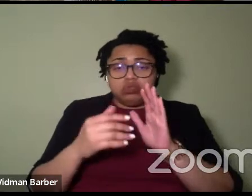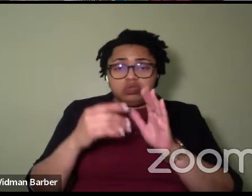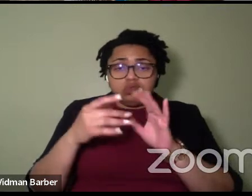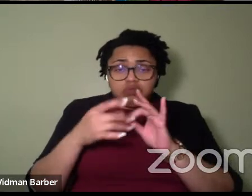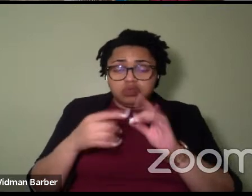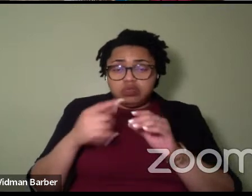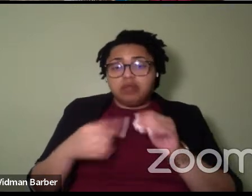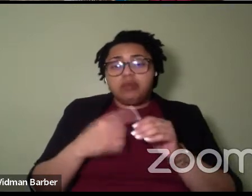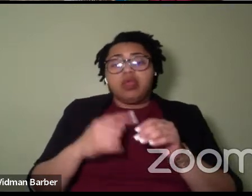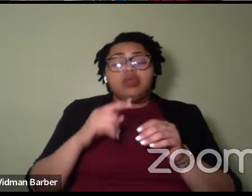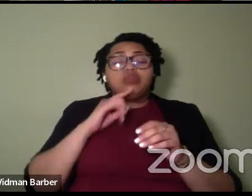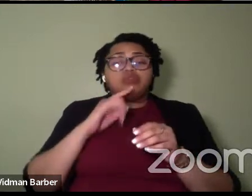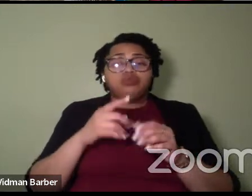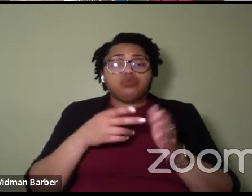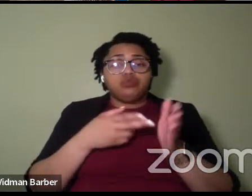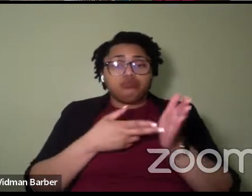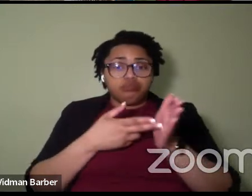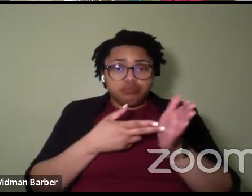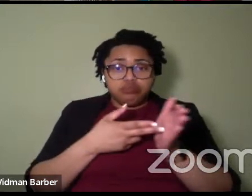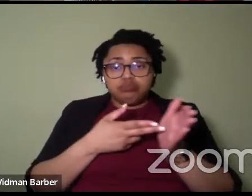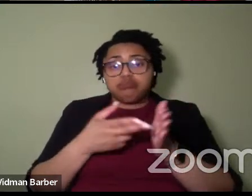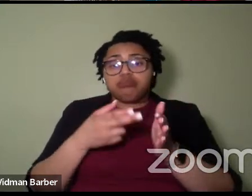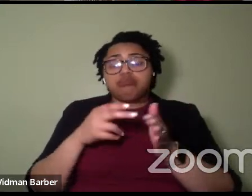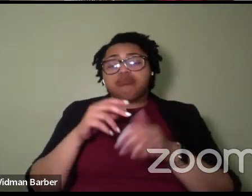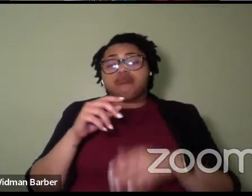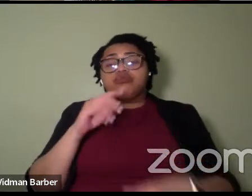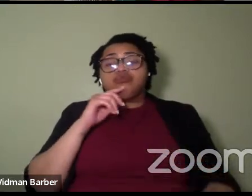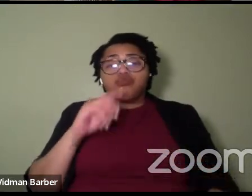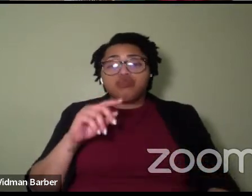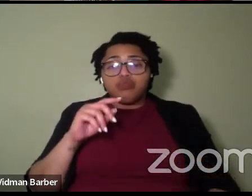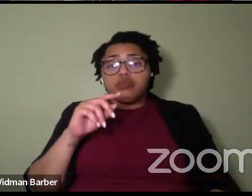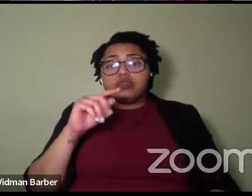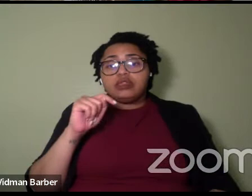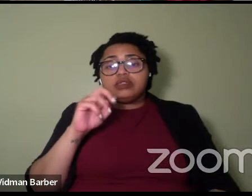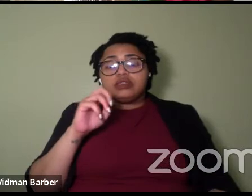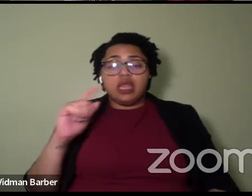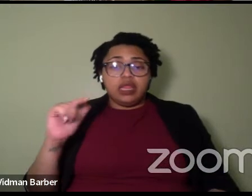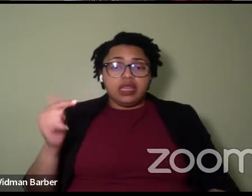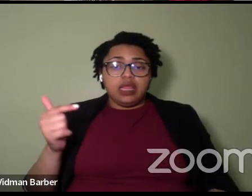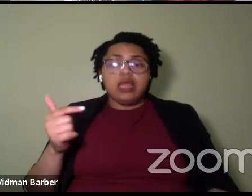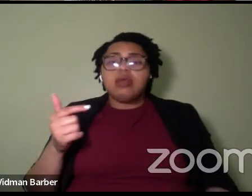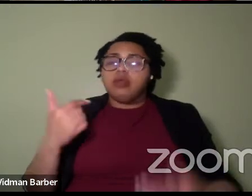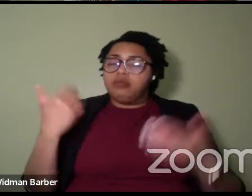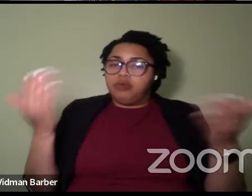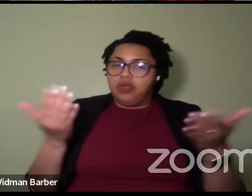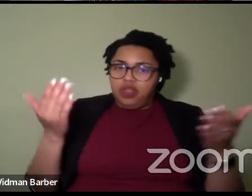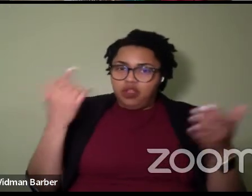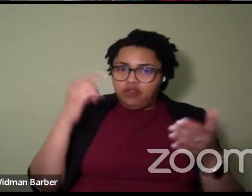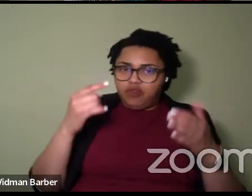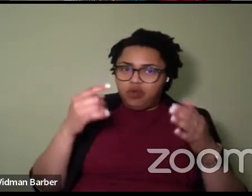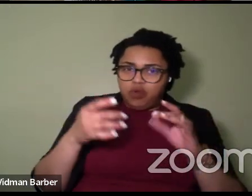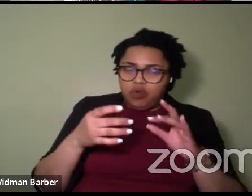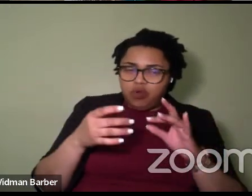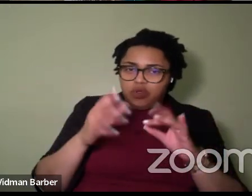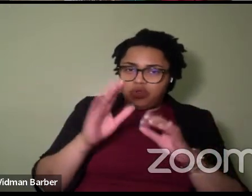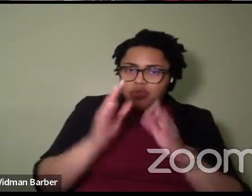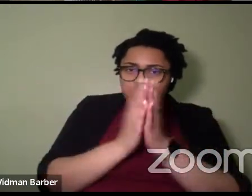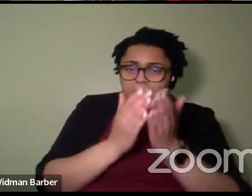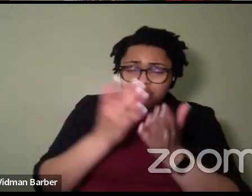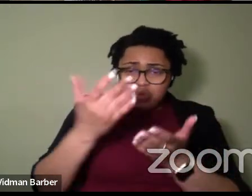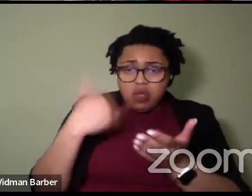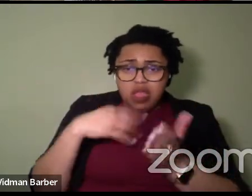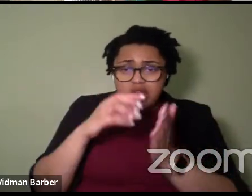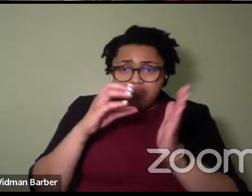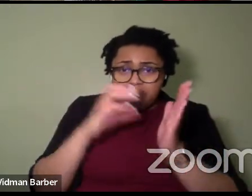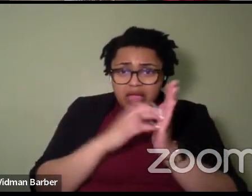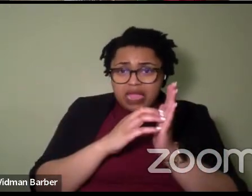talk about your book. So do you all have a passage or an excerpt from your book that you would like to